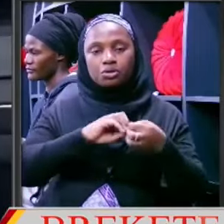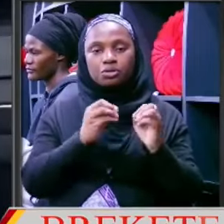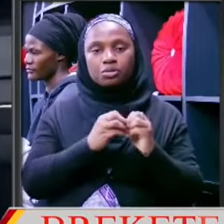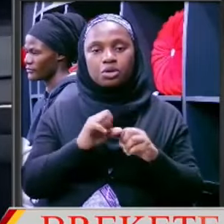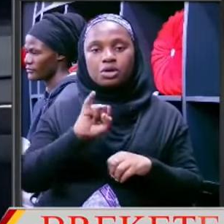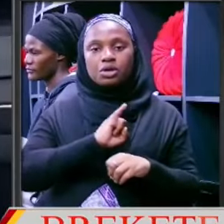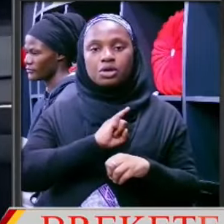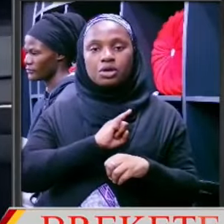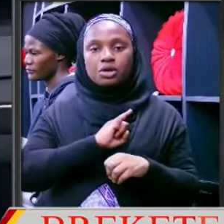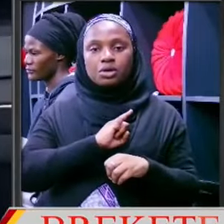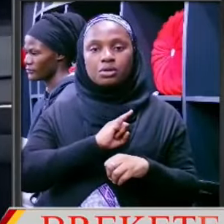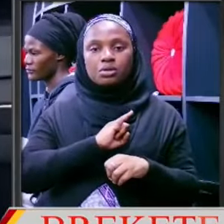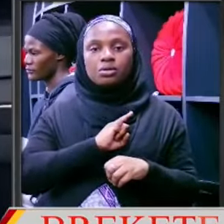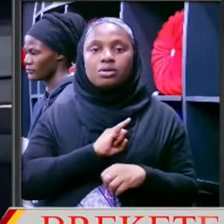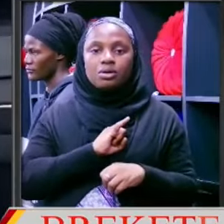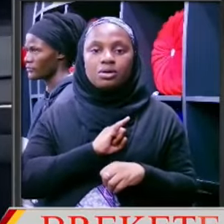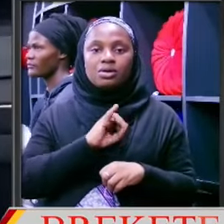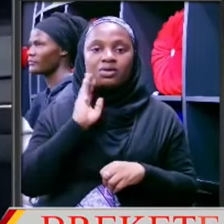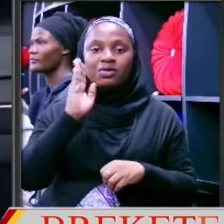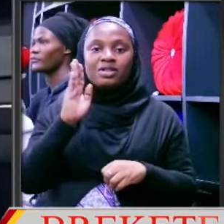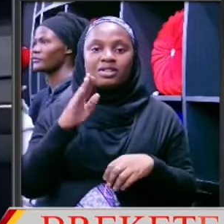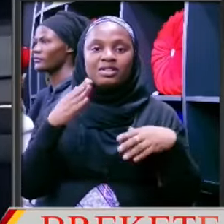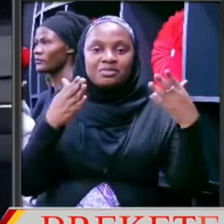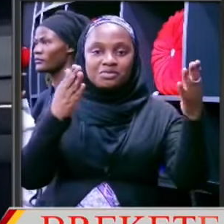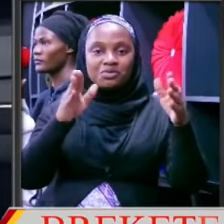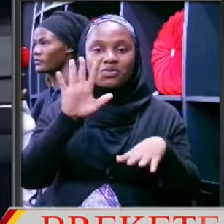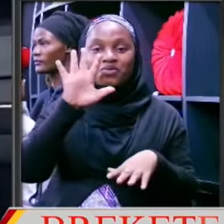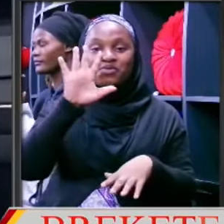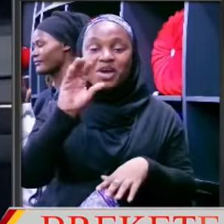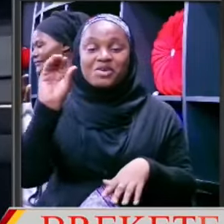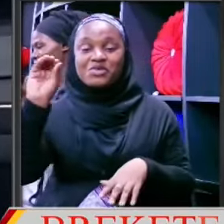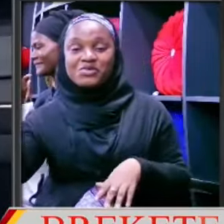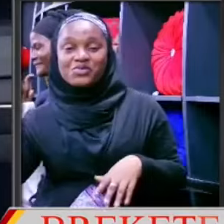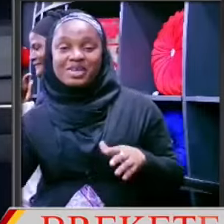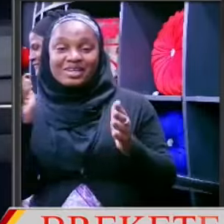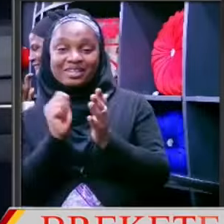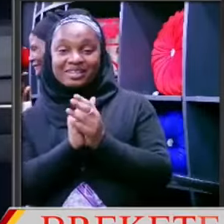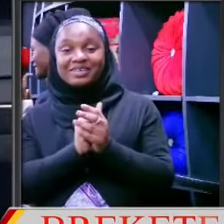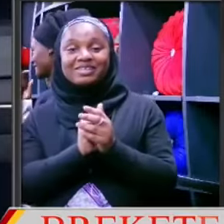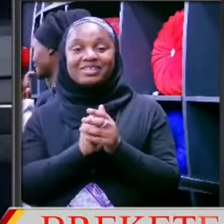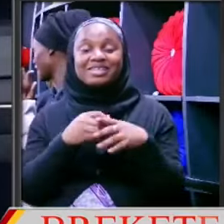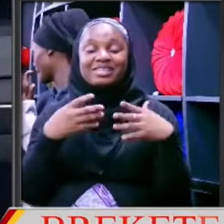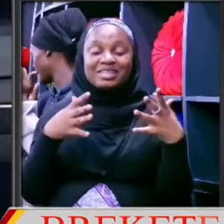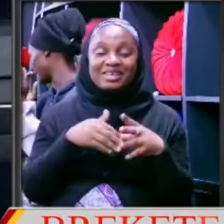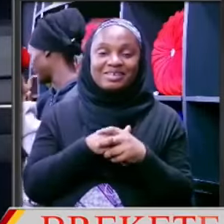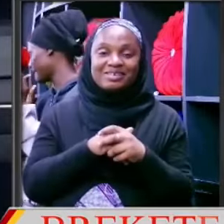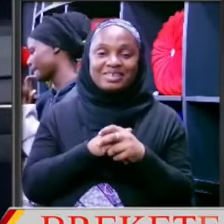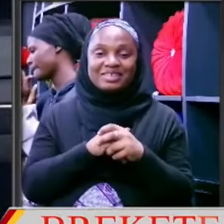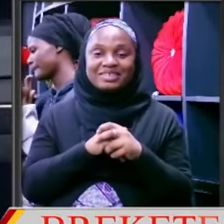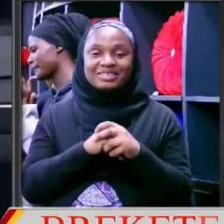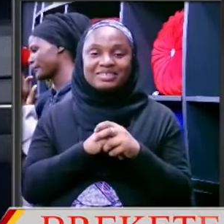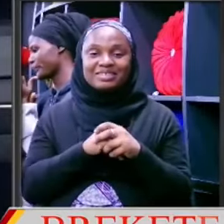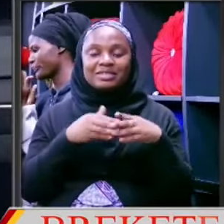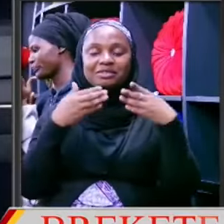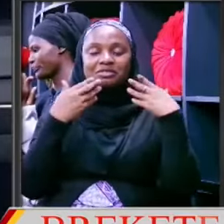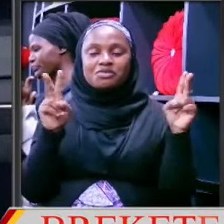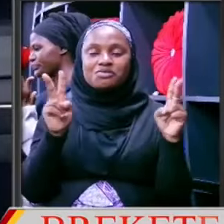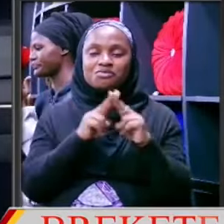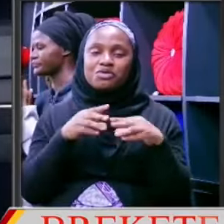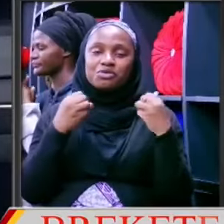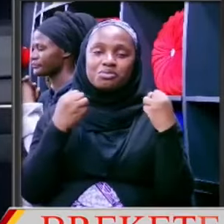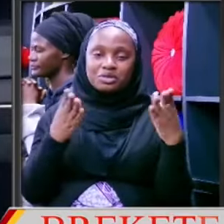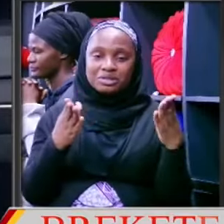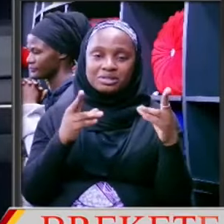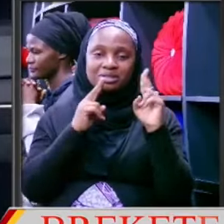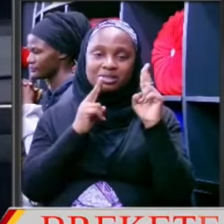And I'm going to send you 500,000 naira. Oh, my God. Oh, my God. Thank you very much, sir. Thank